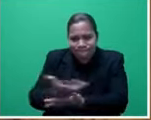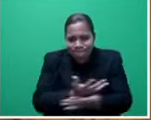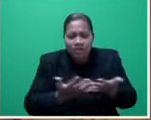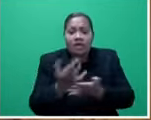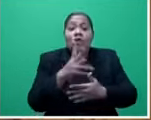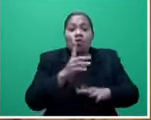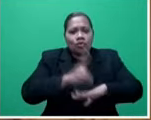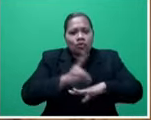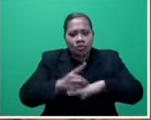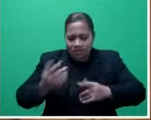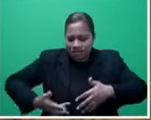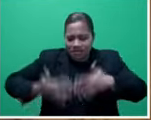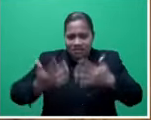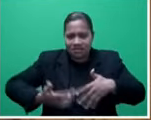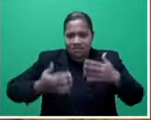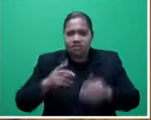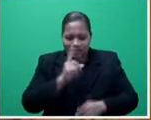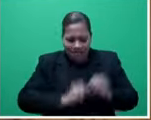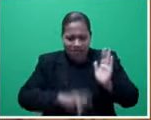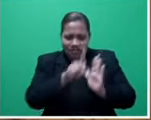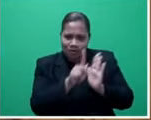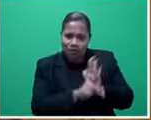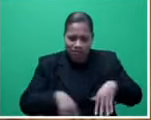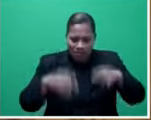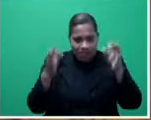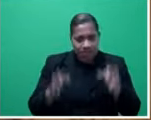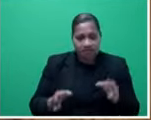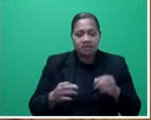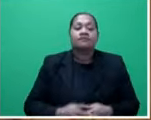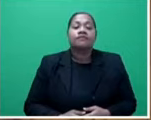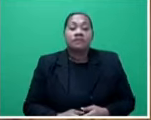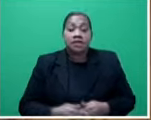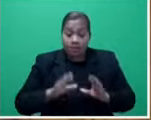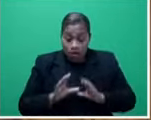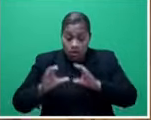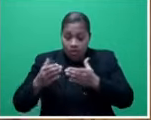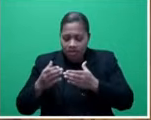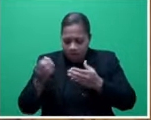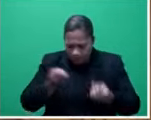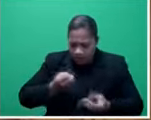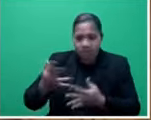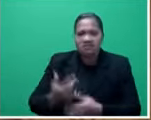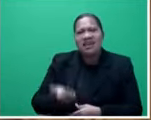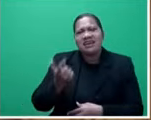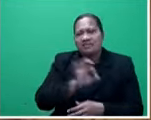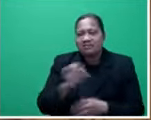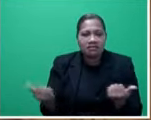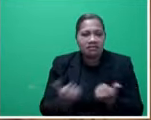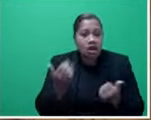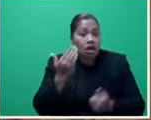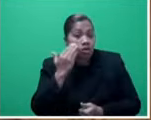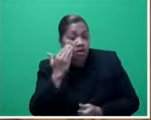necessary policy decisions. Honourable Speaker say, the committee was informed that the lack of awareness and initiative for everyone